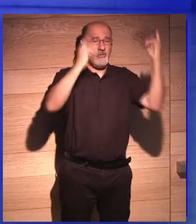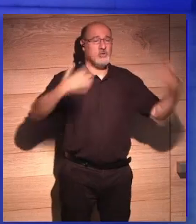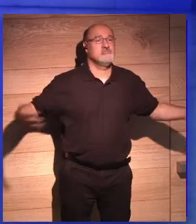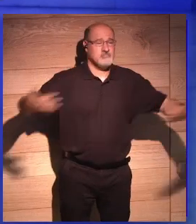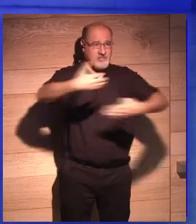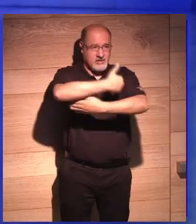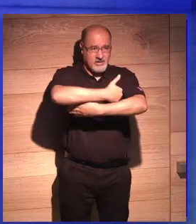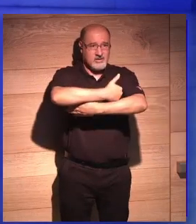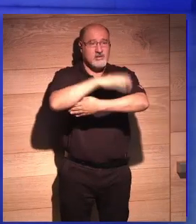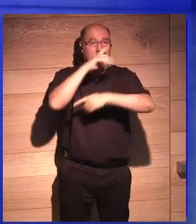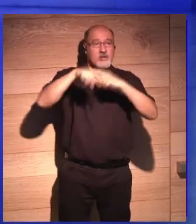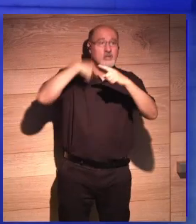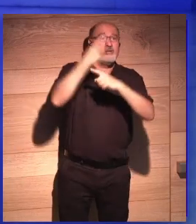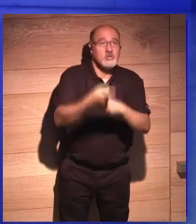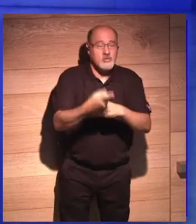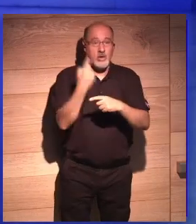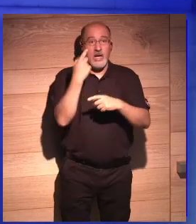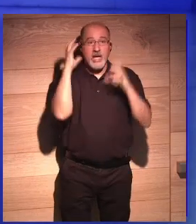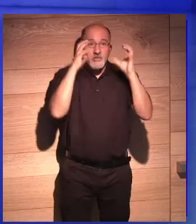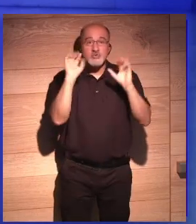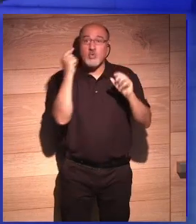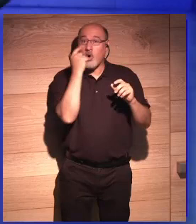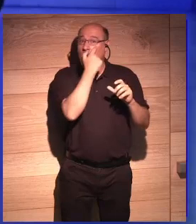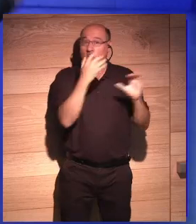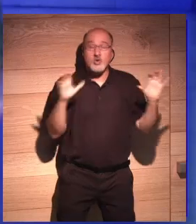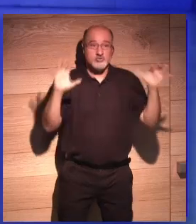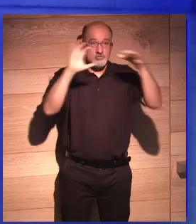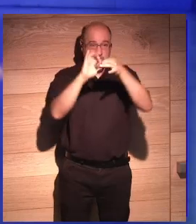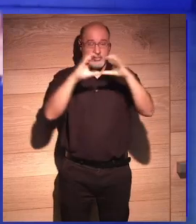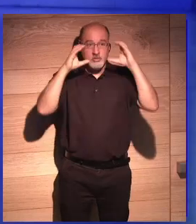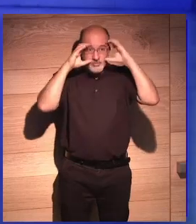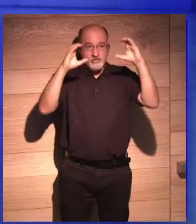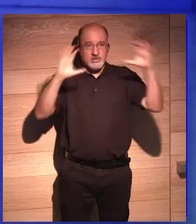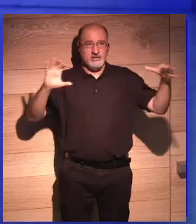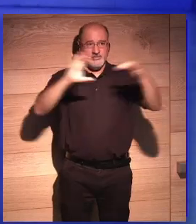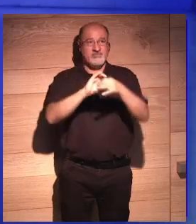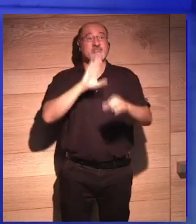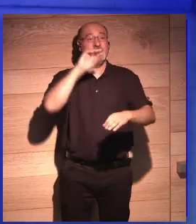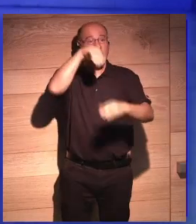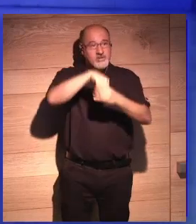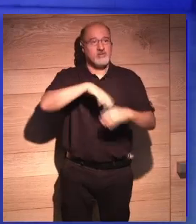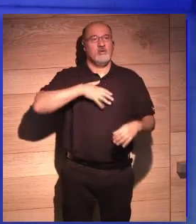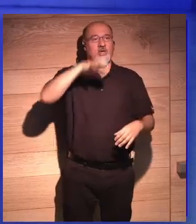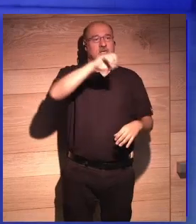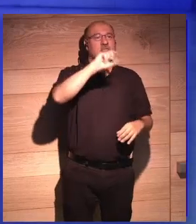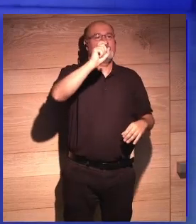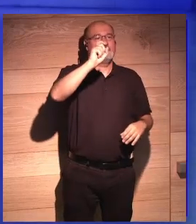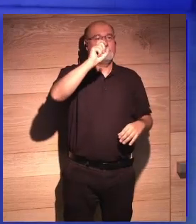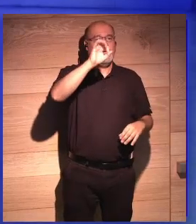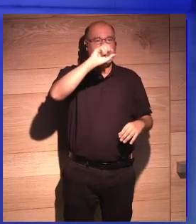allowed us to use LiDAR for A Colossal Wave and Sweet Dreams, we've been working in a games engine in Unity